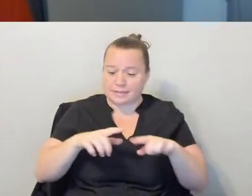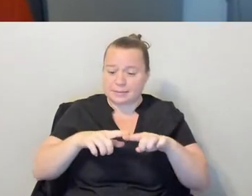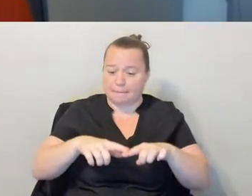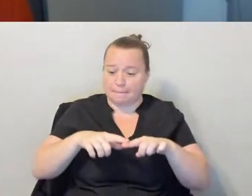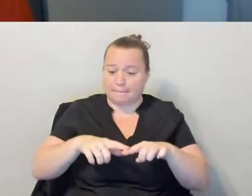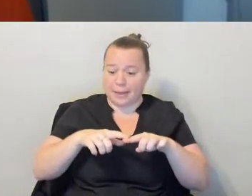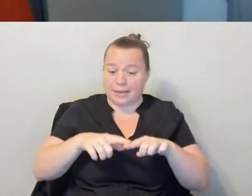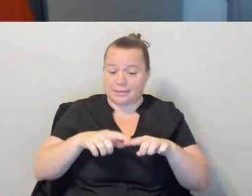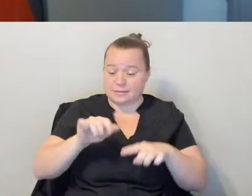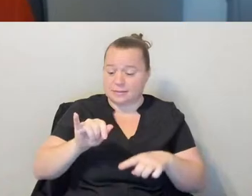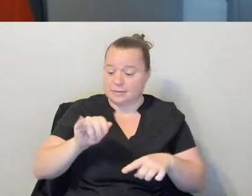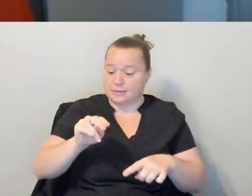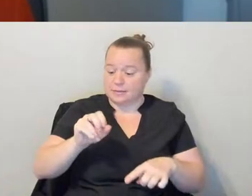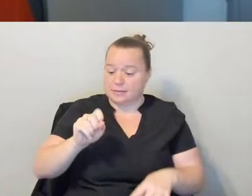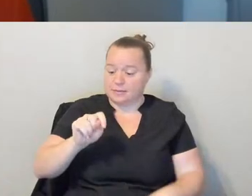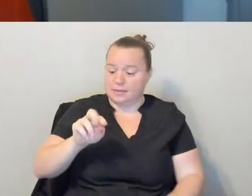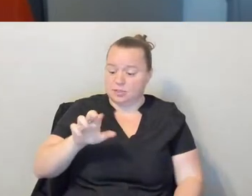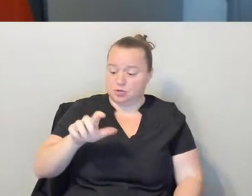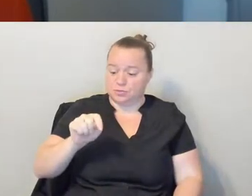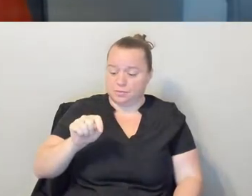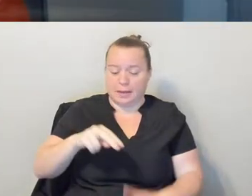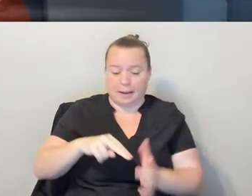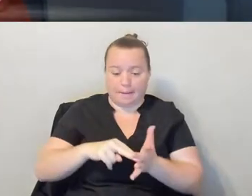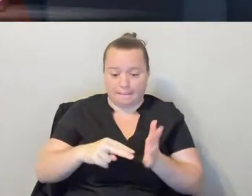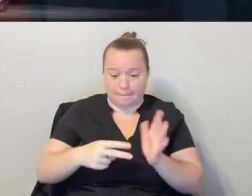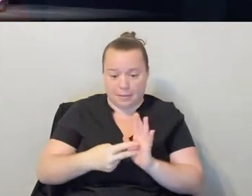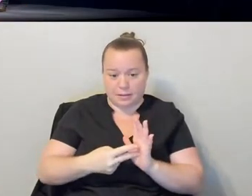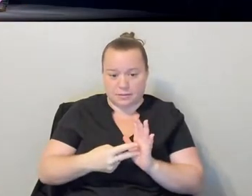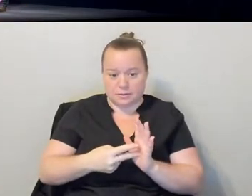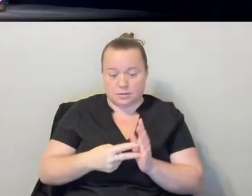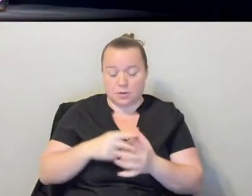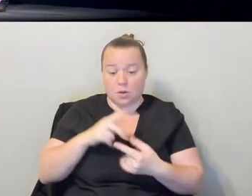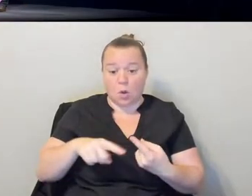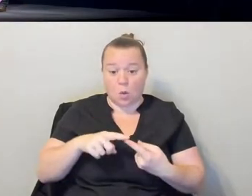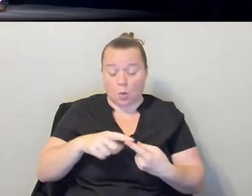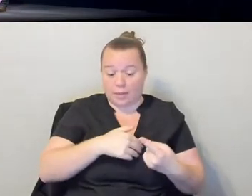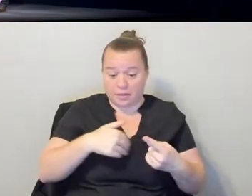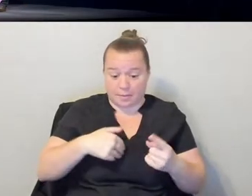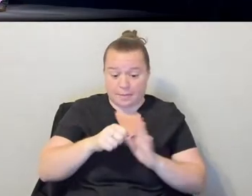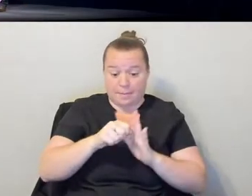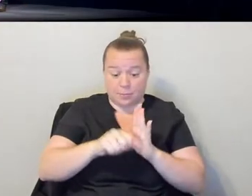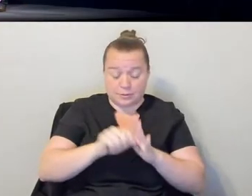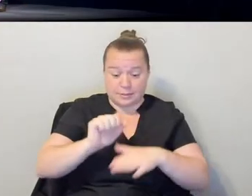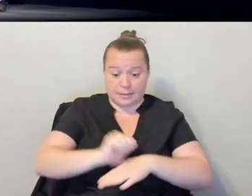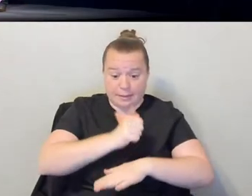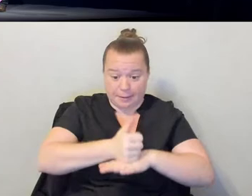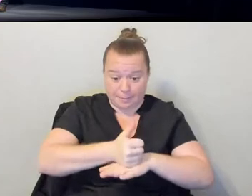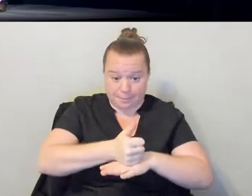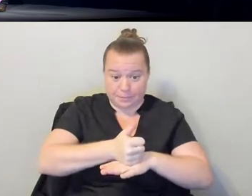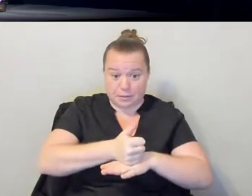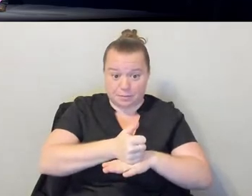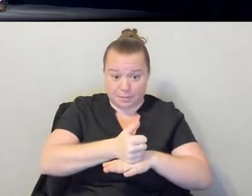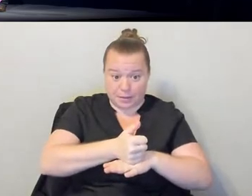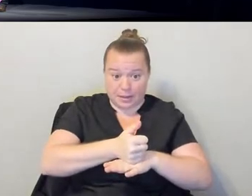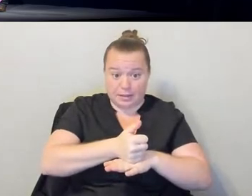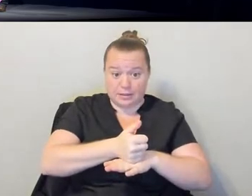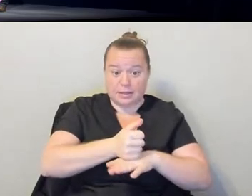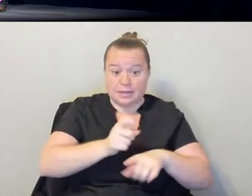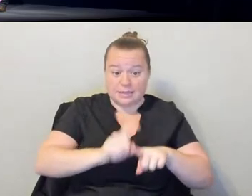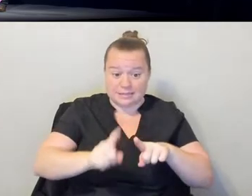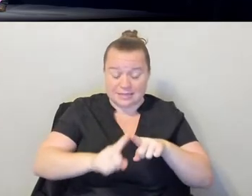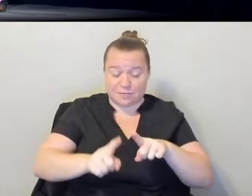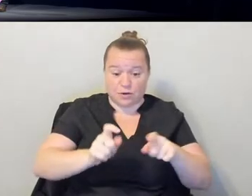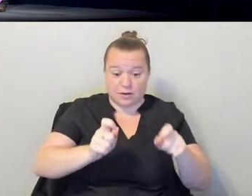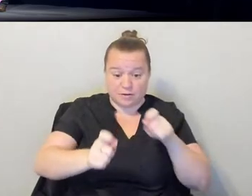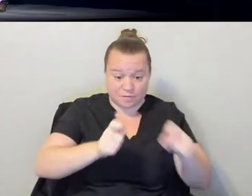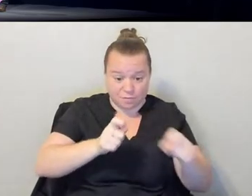it will be only once the member state has implemented these relevant reforms and investments